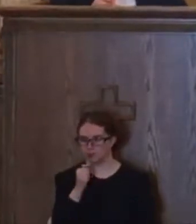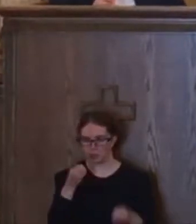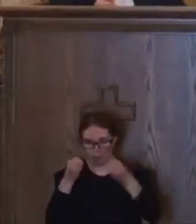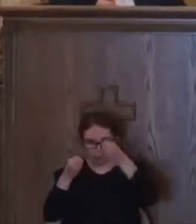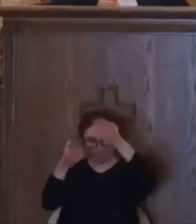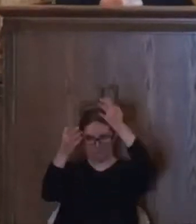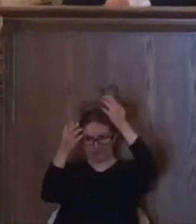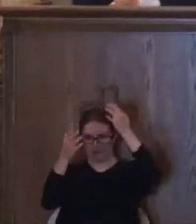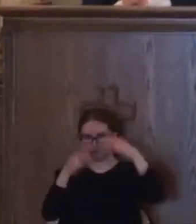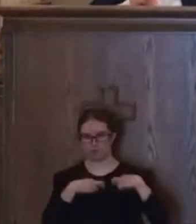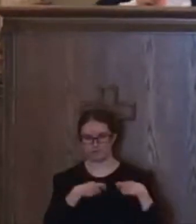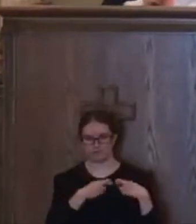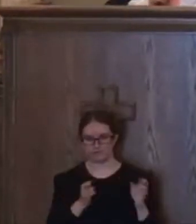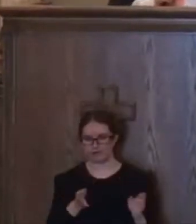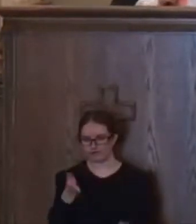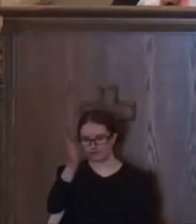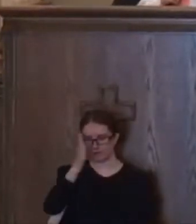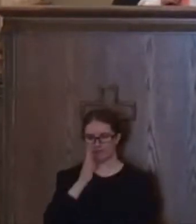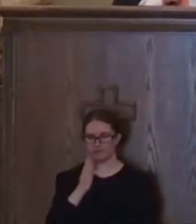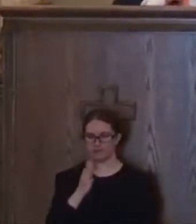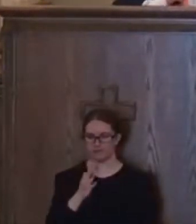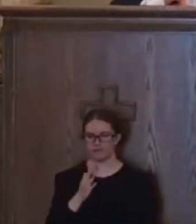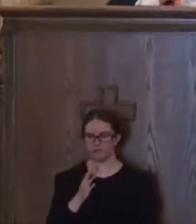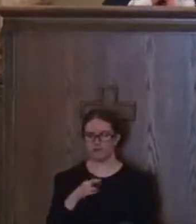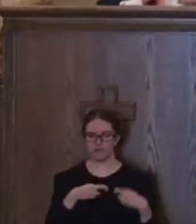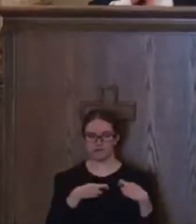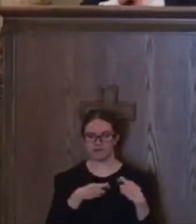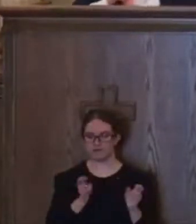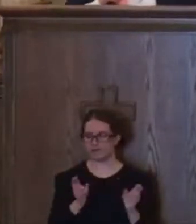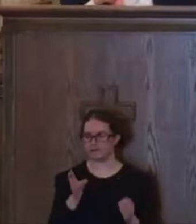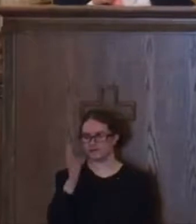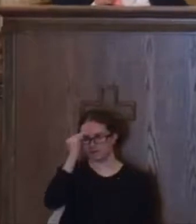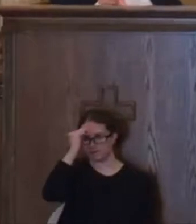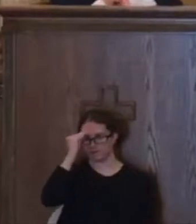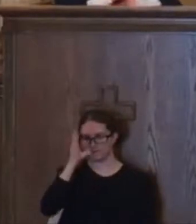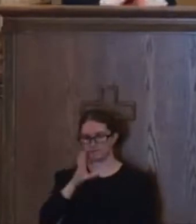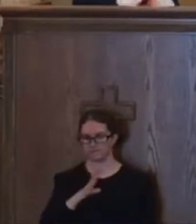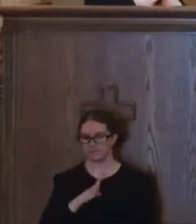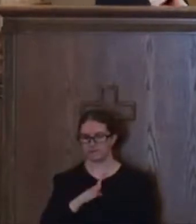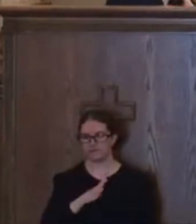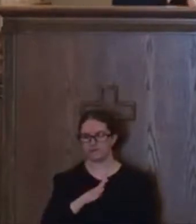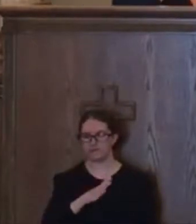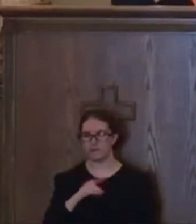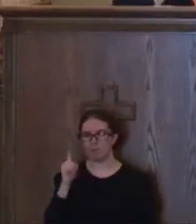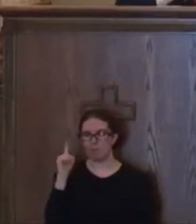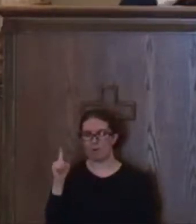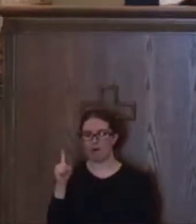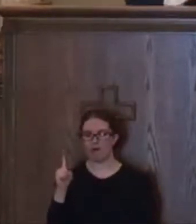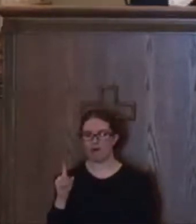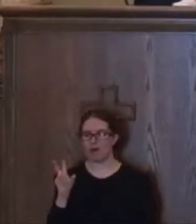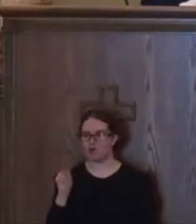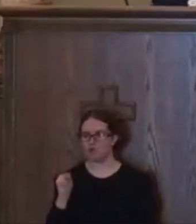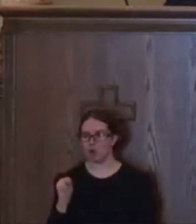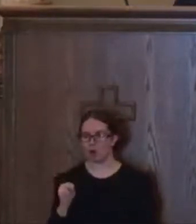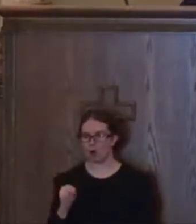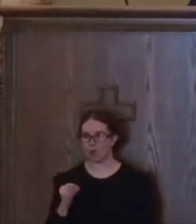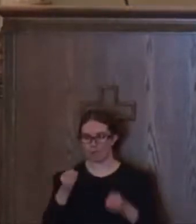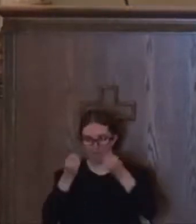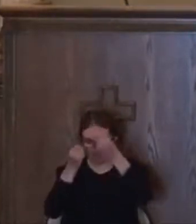God, neither regarded man. Amen. So number one, he had no fear of